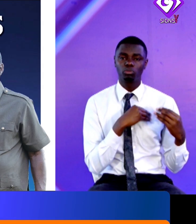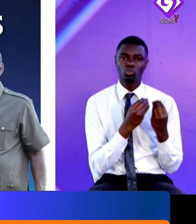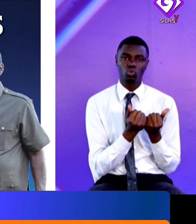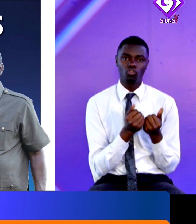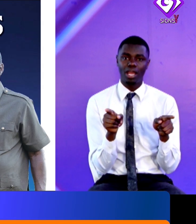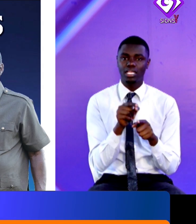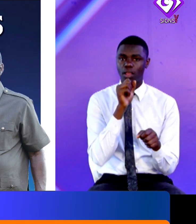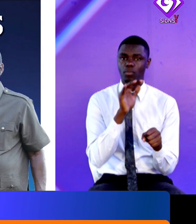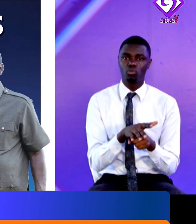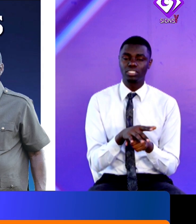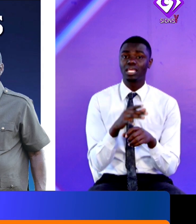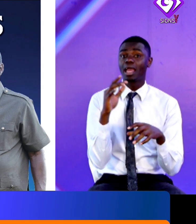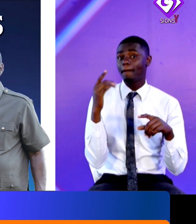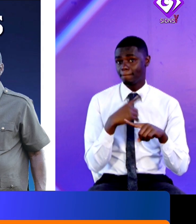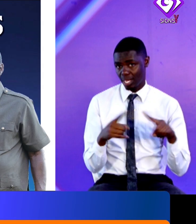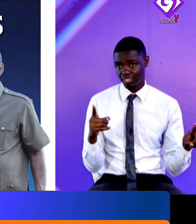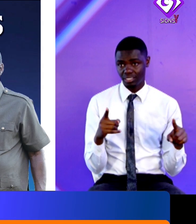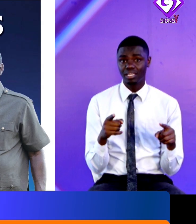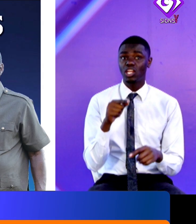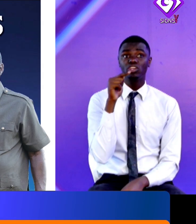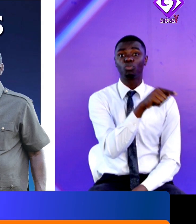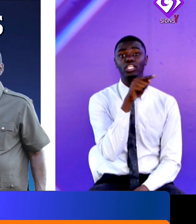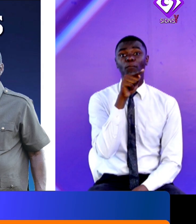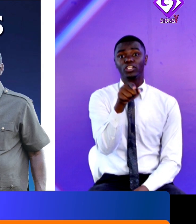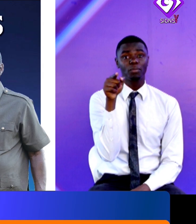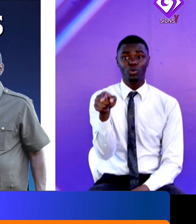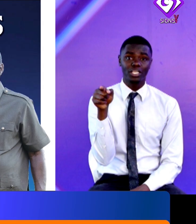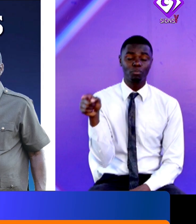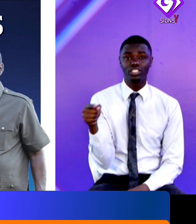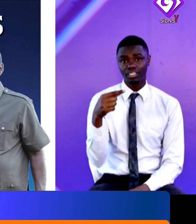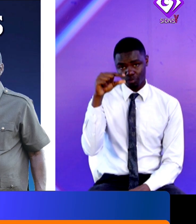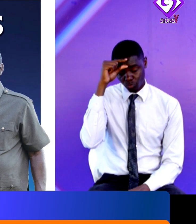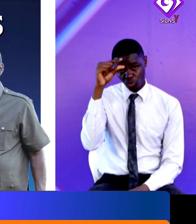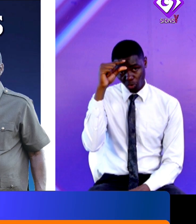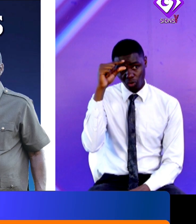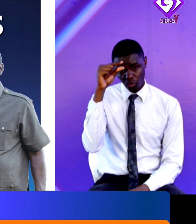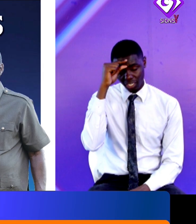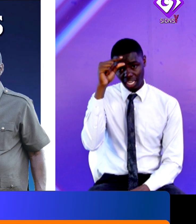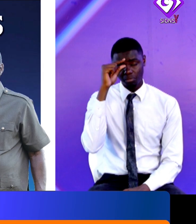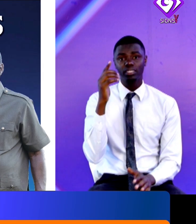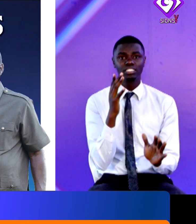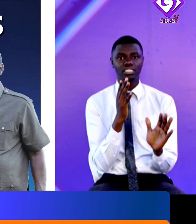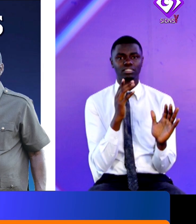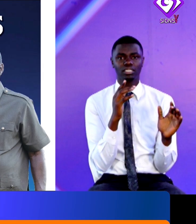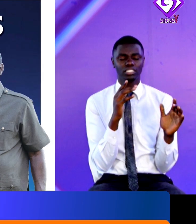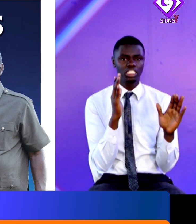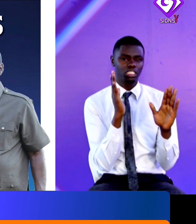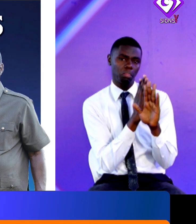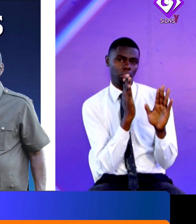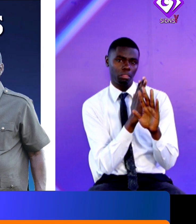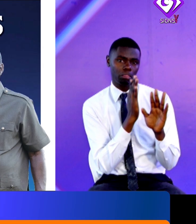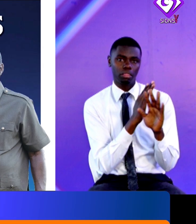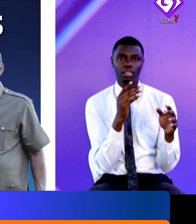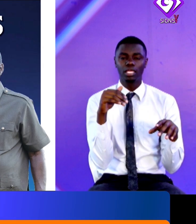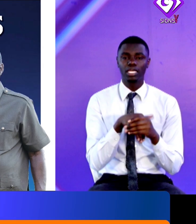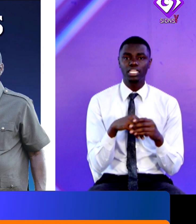promised. Instead, his finger-pointing has exposed a government gorging on the vice it